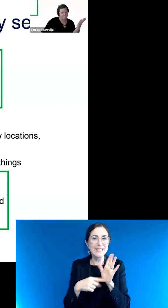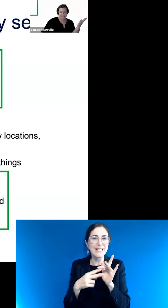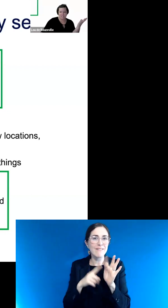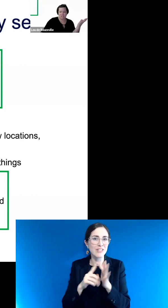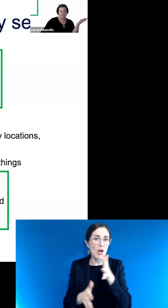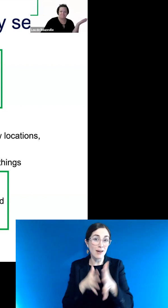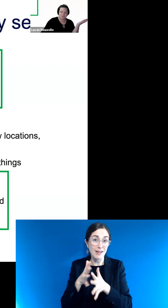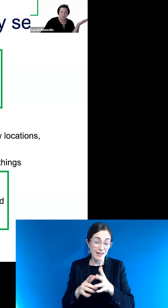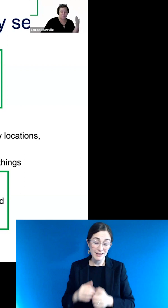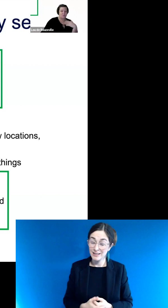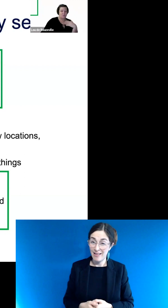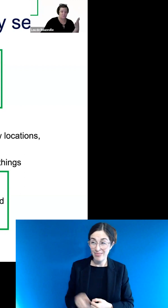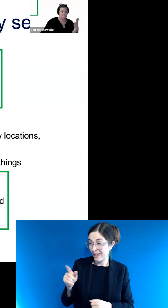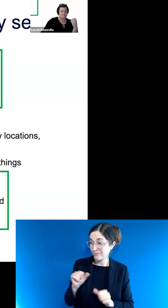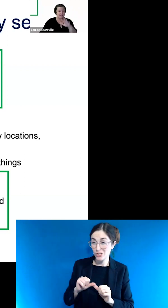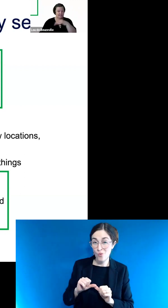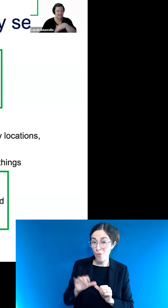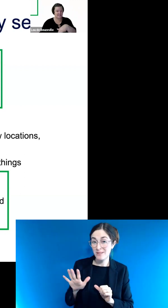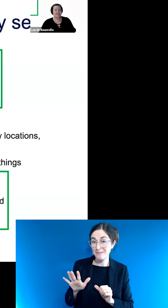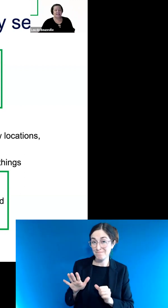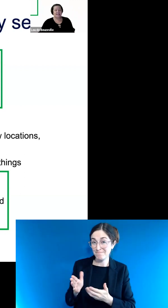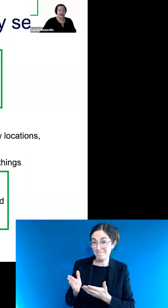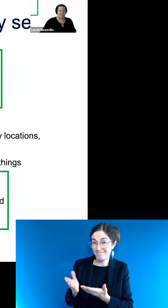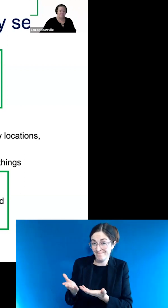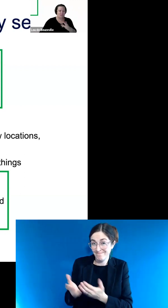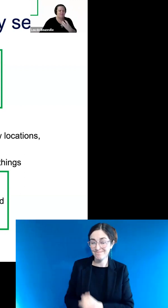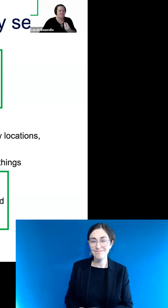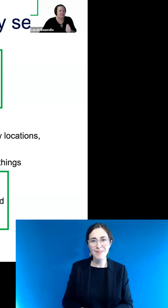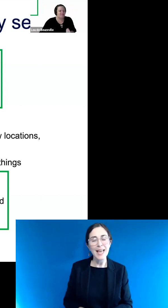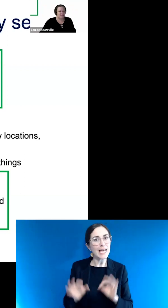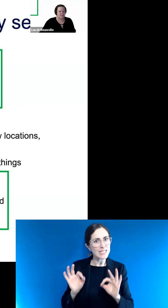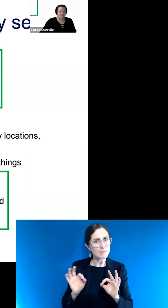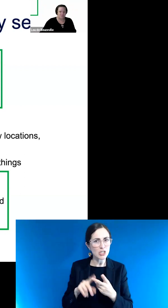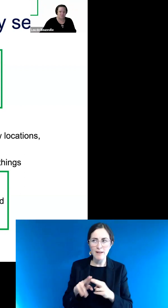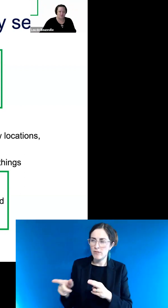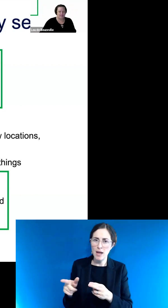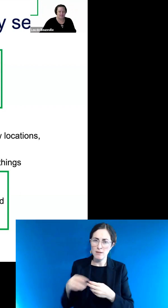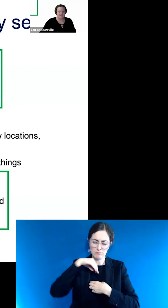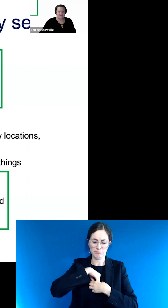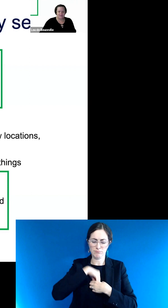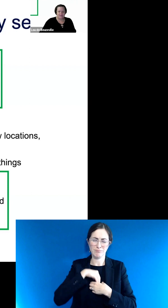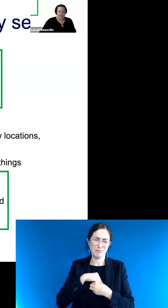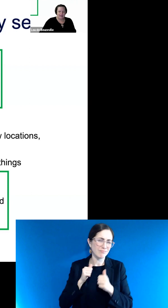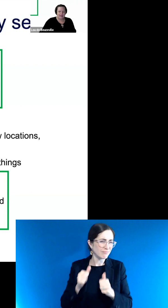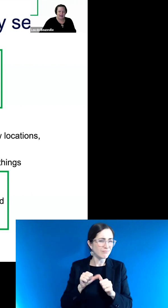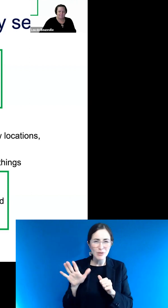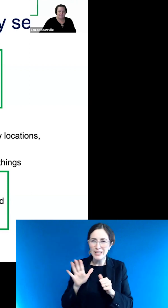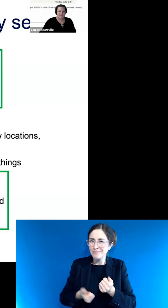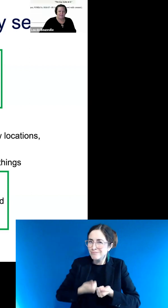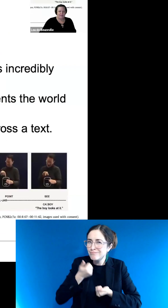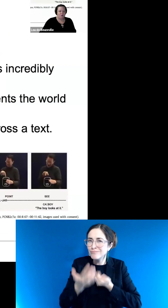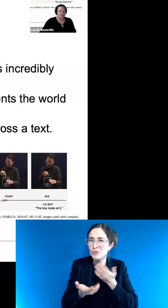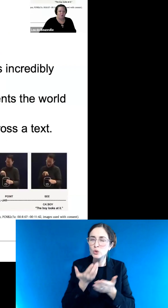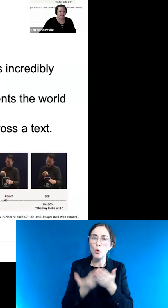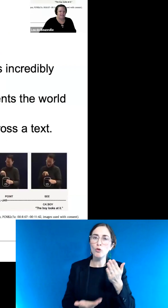because it's just tragic. They're awesome at these things, especially if they're a gifted sort of storyteller.